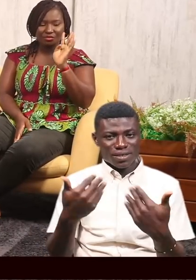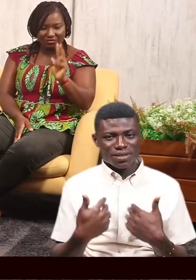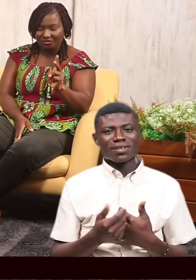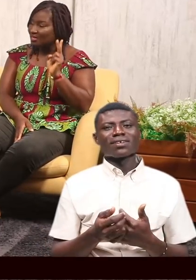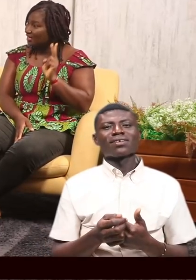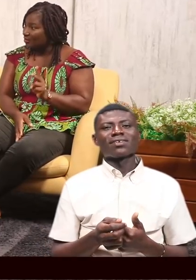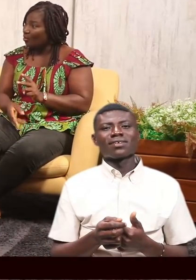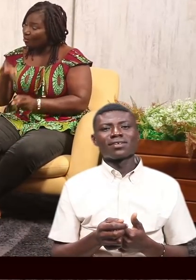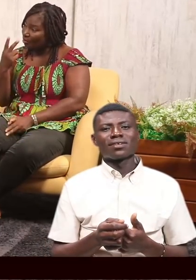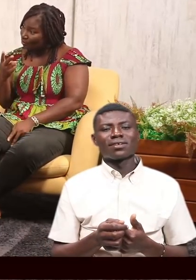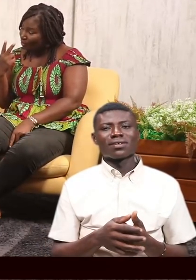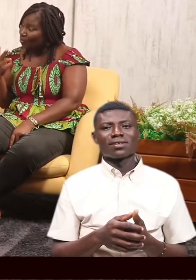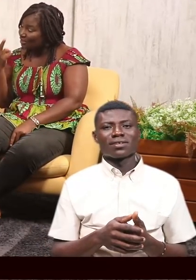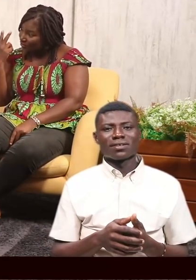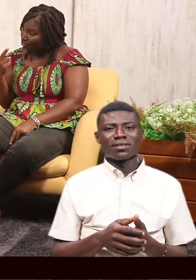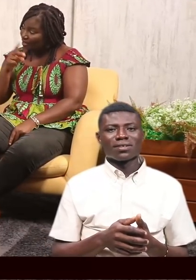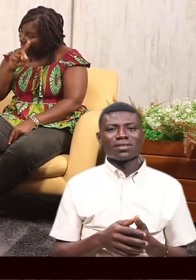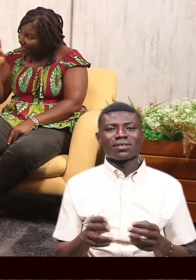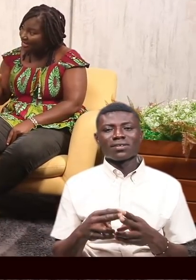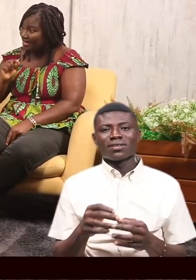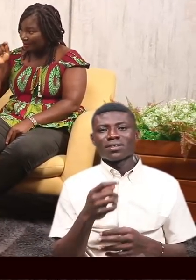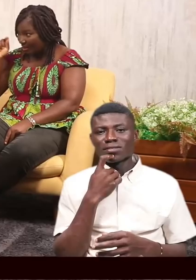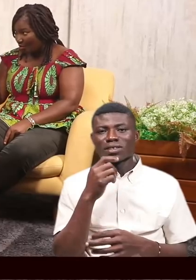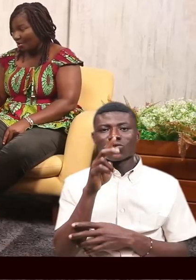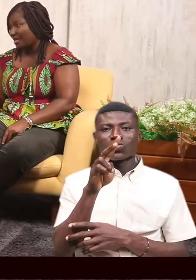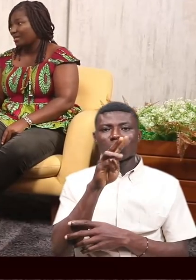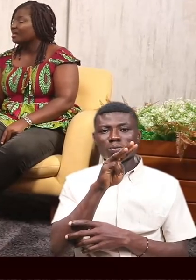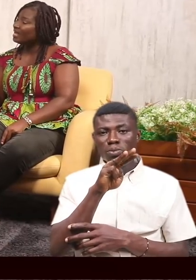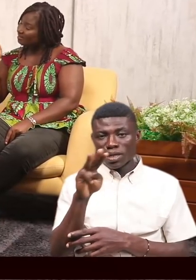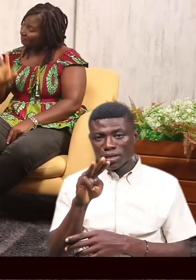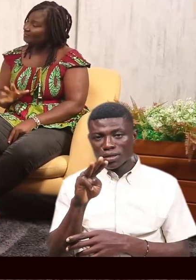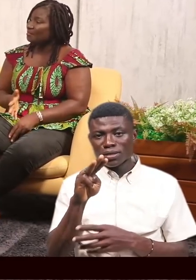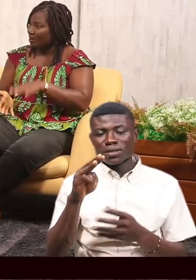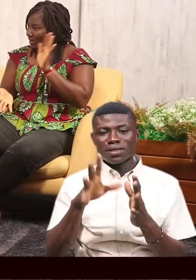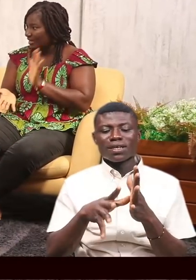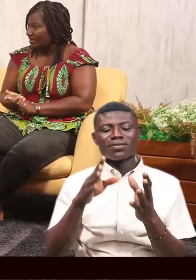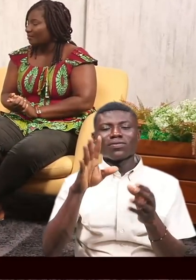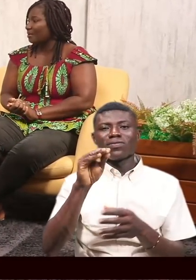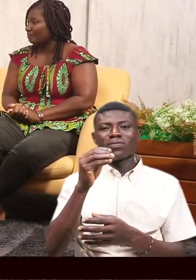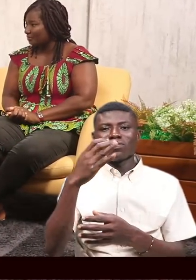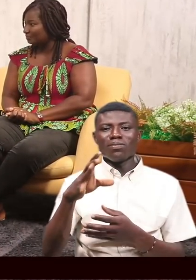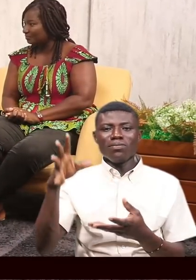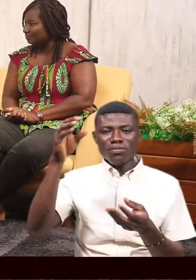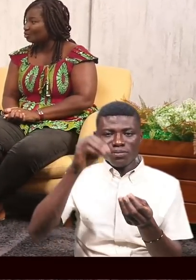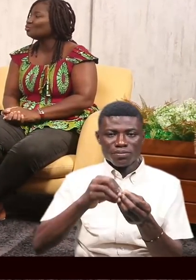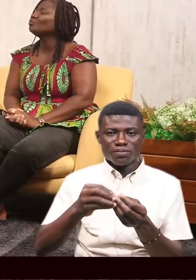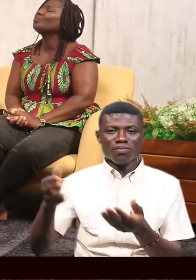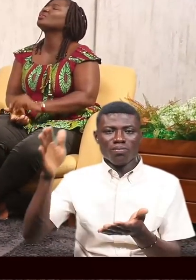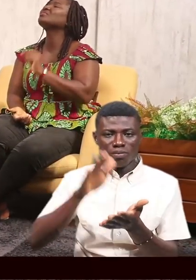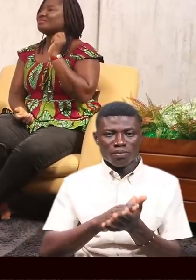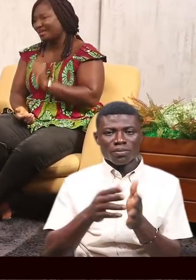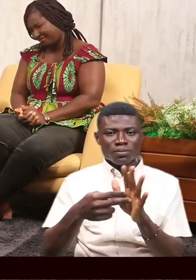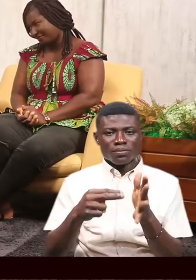50,000 ko for the kokoko nkoko uyi 200 Ghana ba ko a na the 50 ba ko atare na pampem